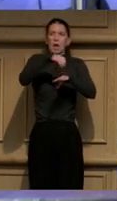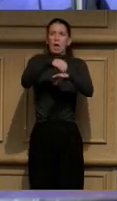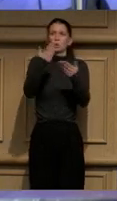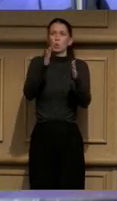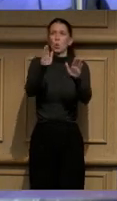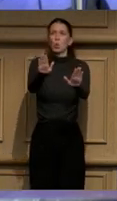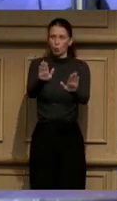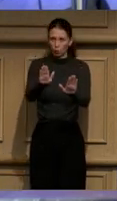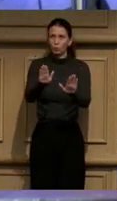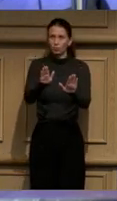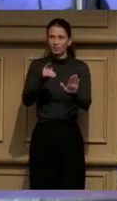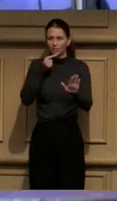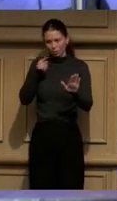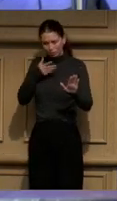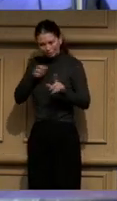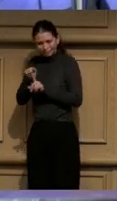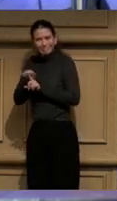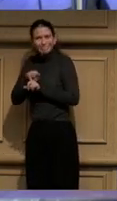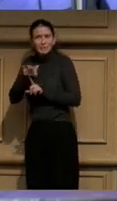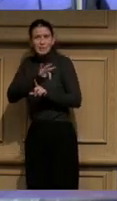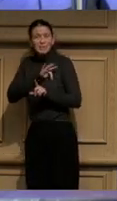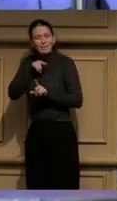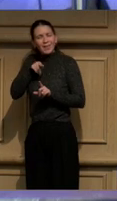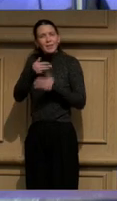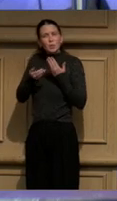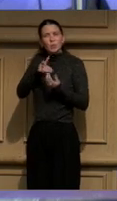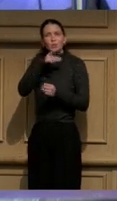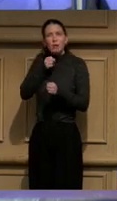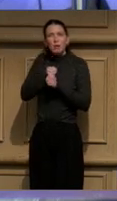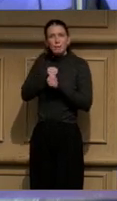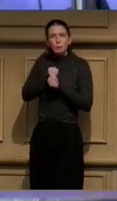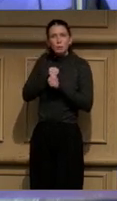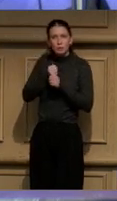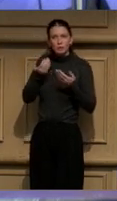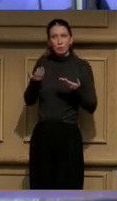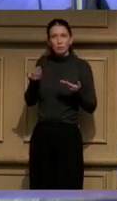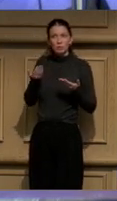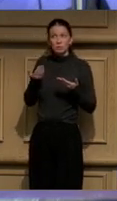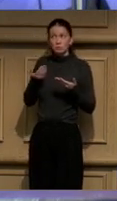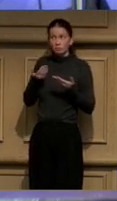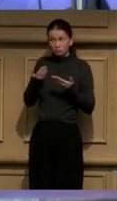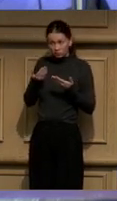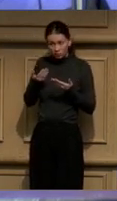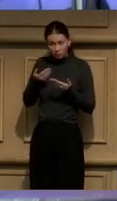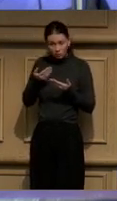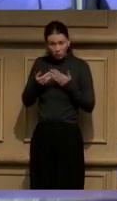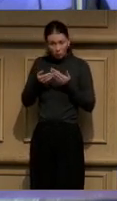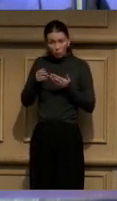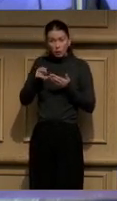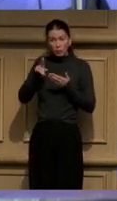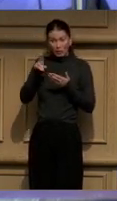is actually, it, I mean, that's kind of what we're talking about here is what can result from